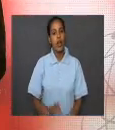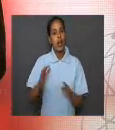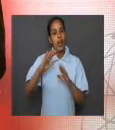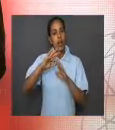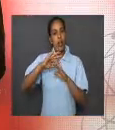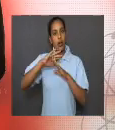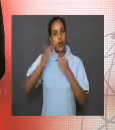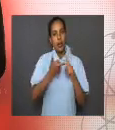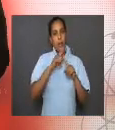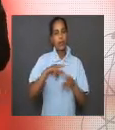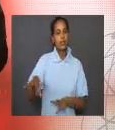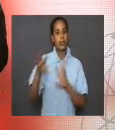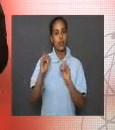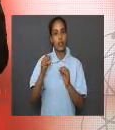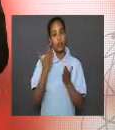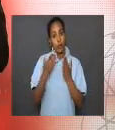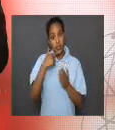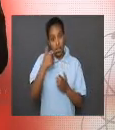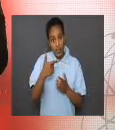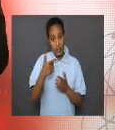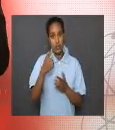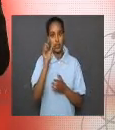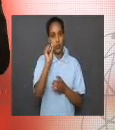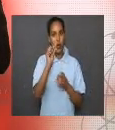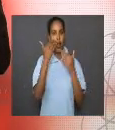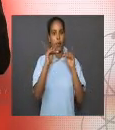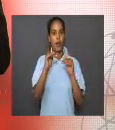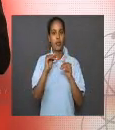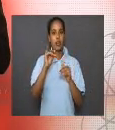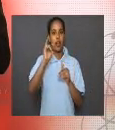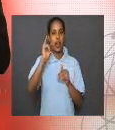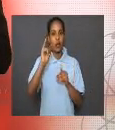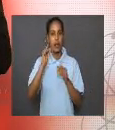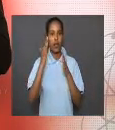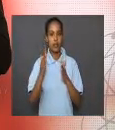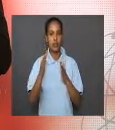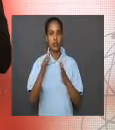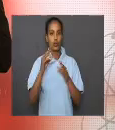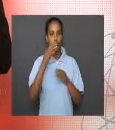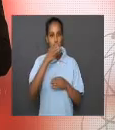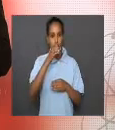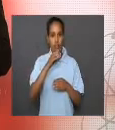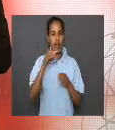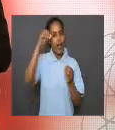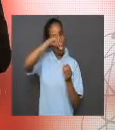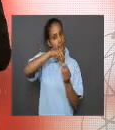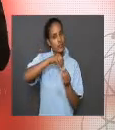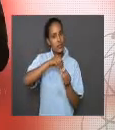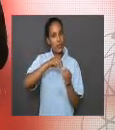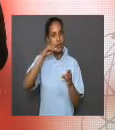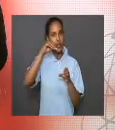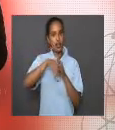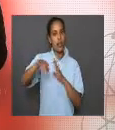Welcome back, students. If you said that a small amount of ionizable solute is added in